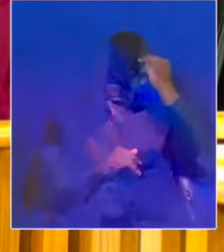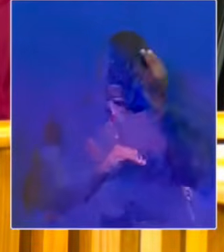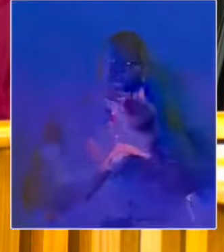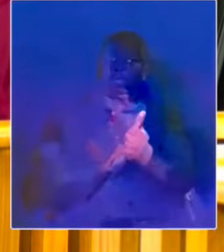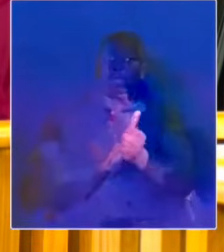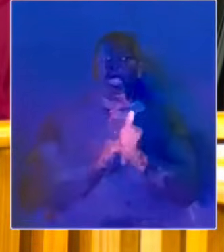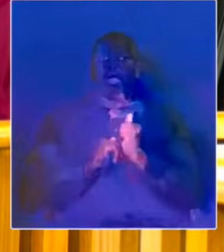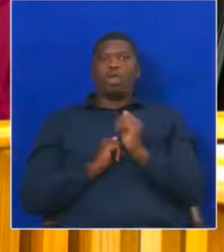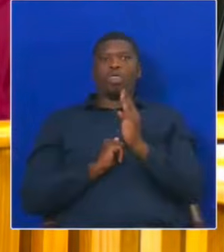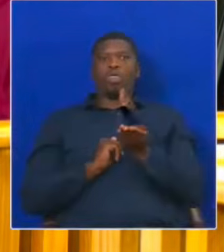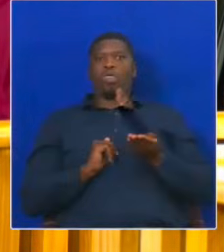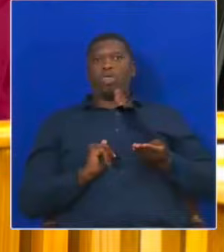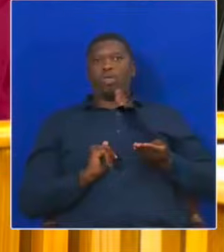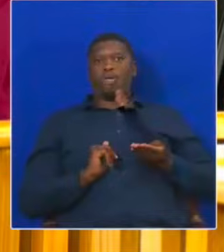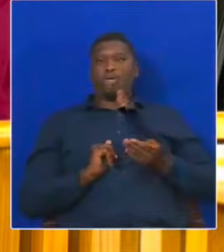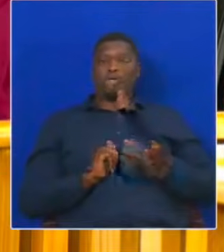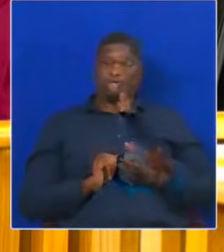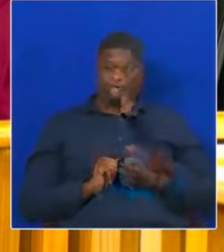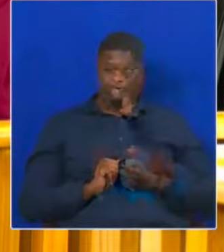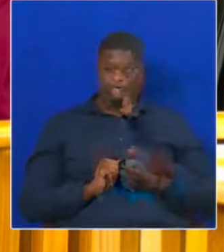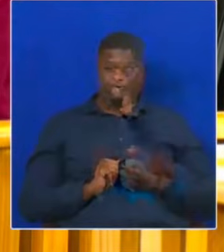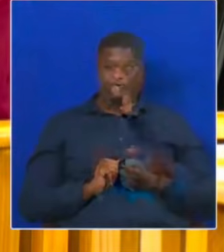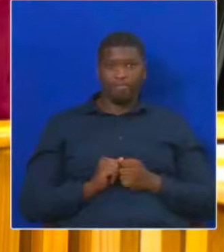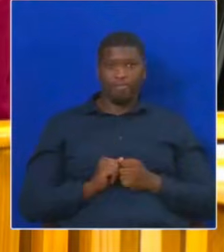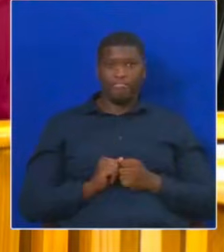Thank you, Witness C.